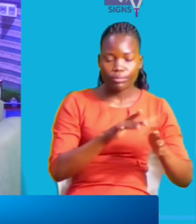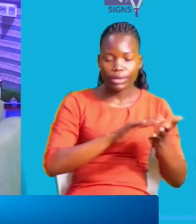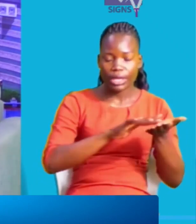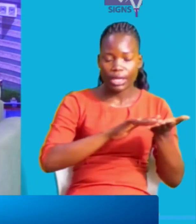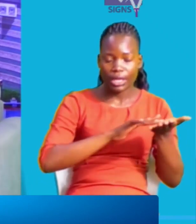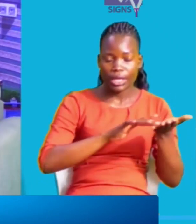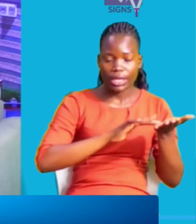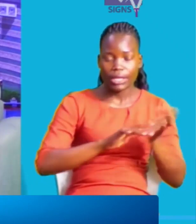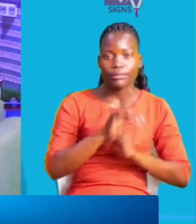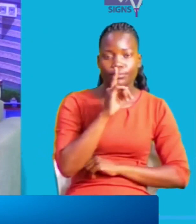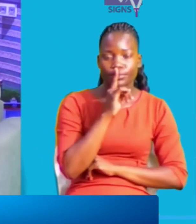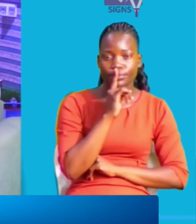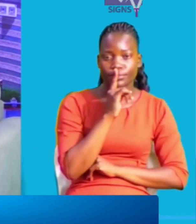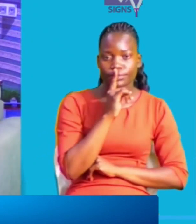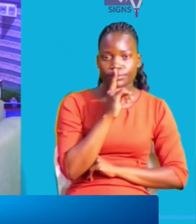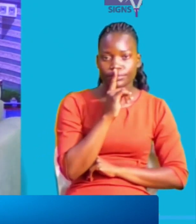quiet.